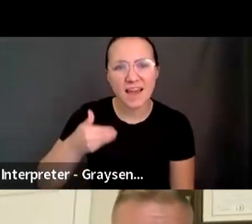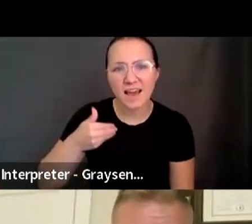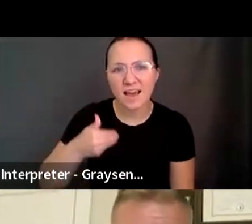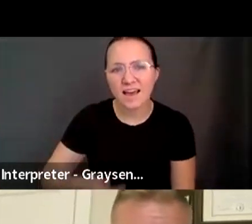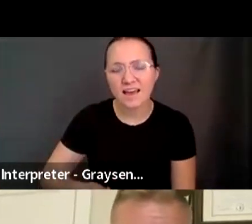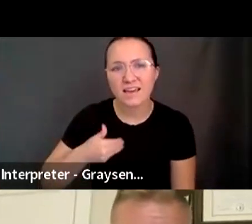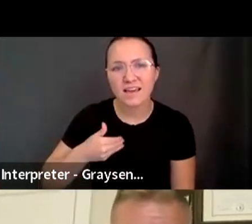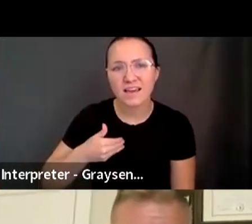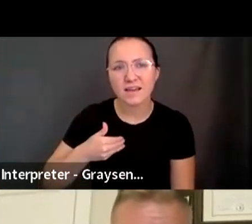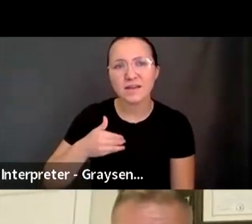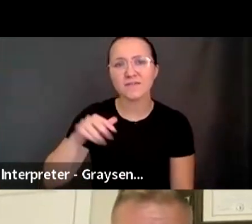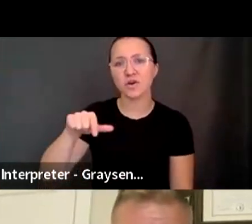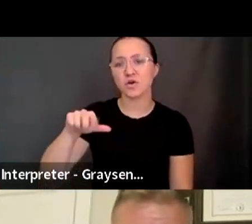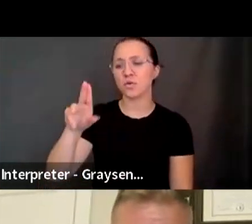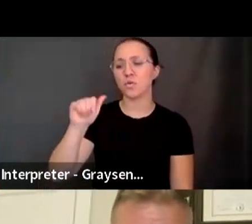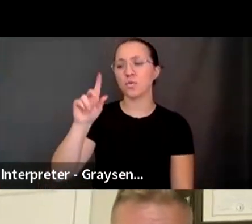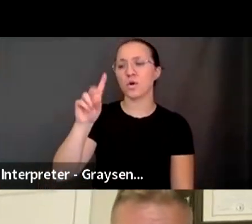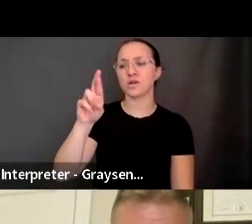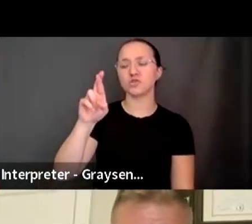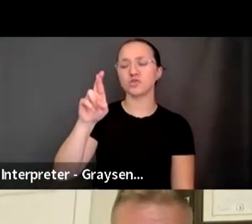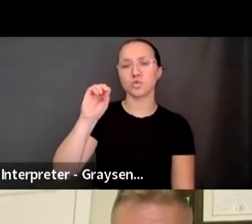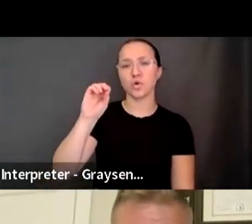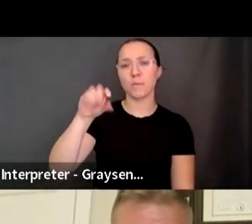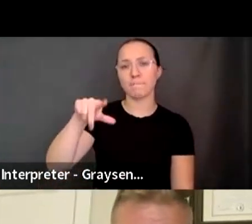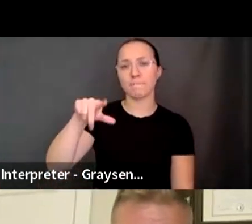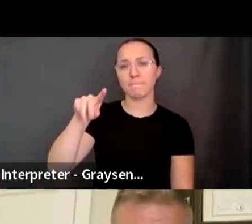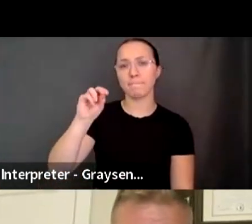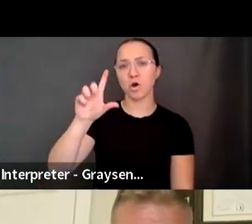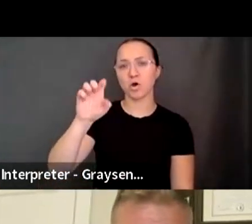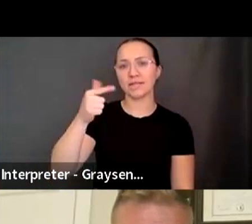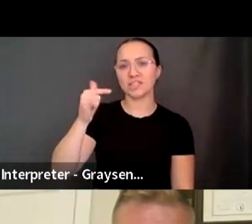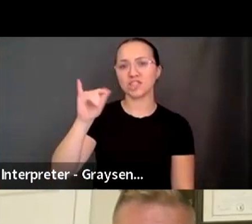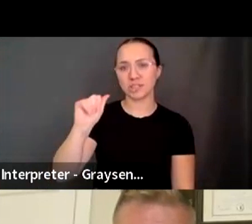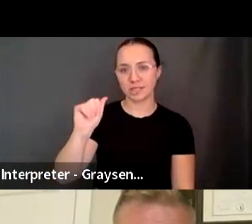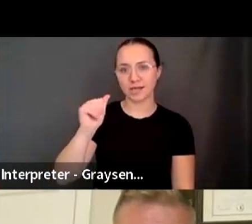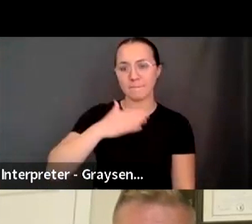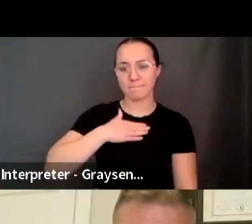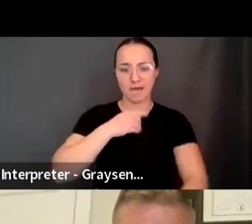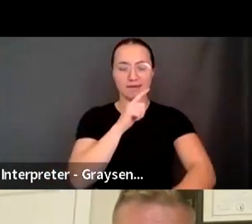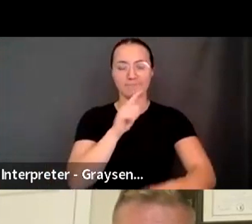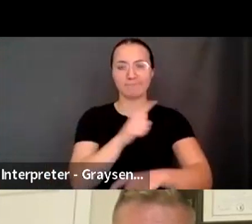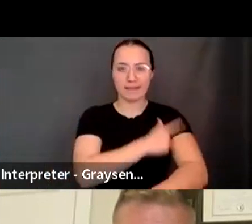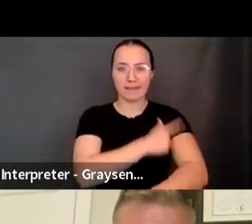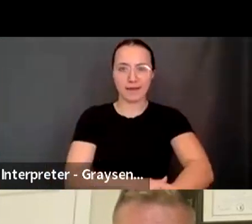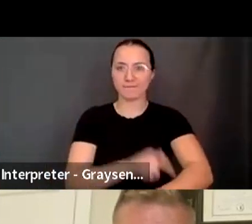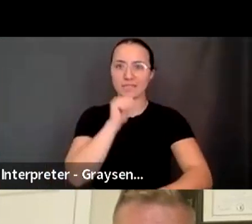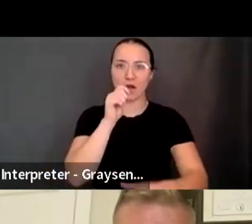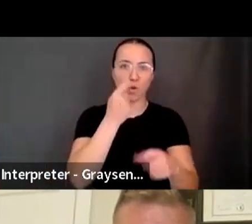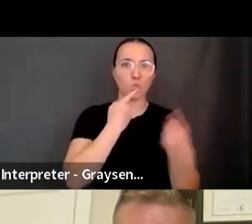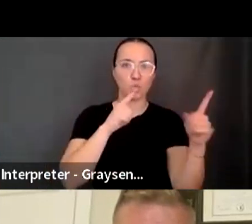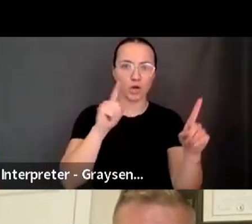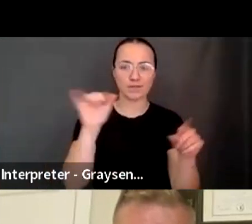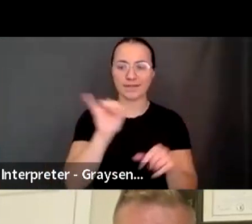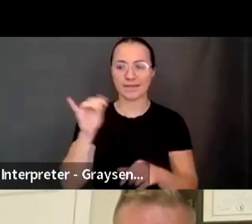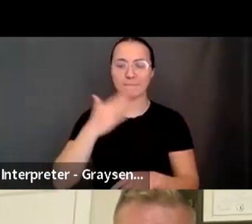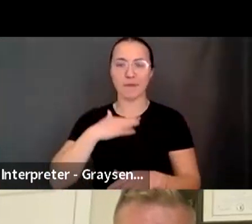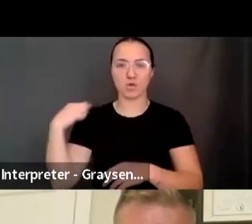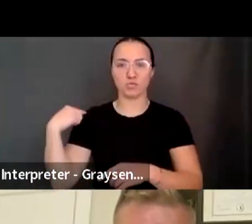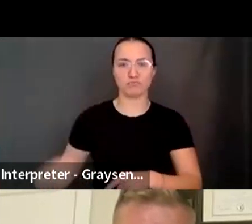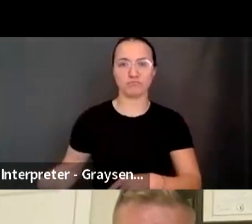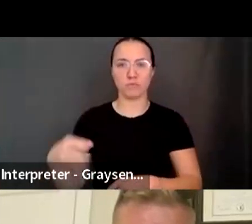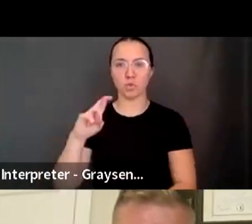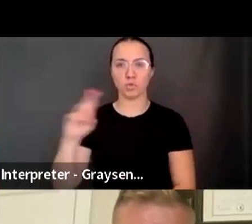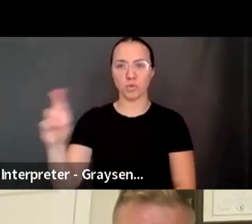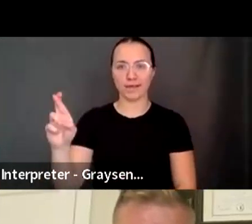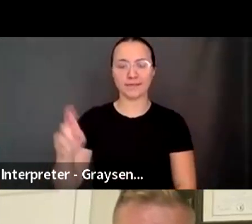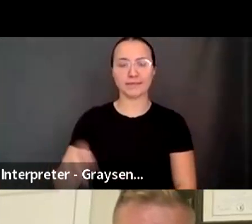I have quadriplegia, and my left arm doesn't work quite as good as my right arm, 13 and a half years in the